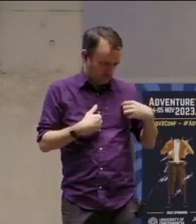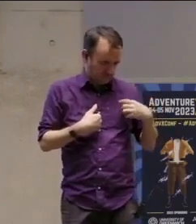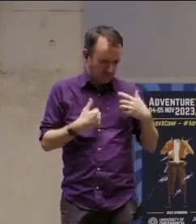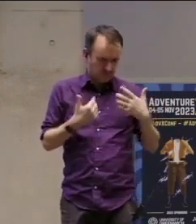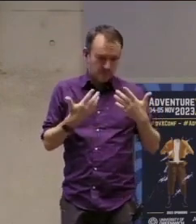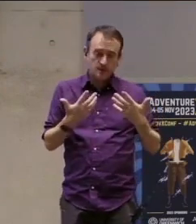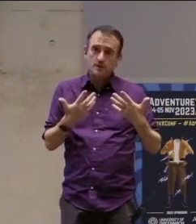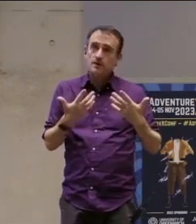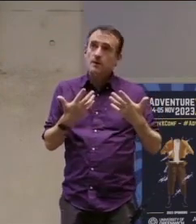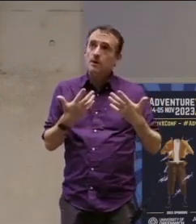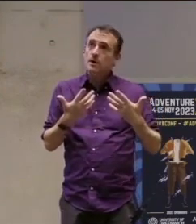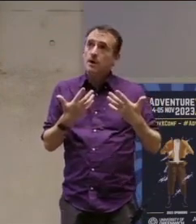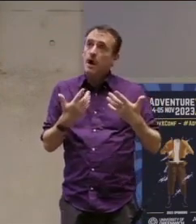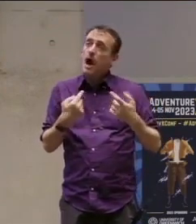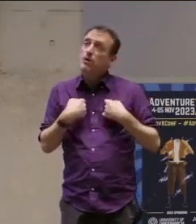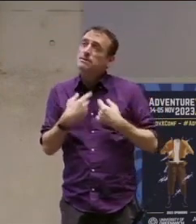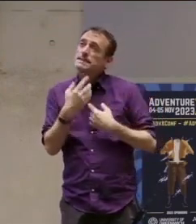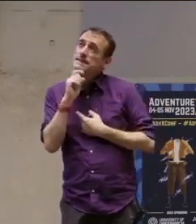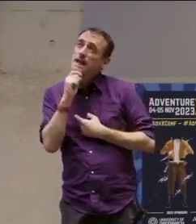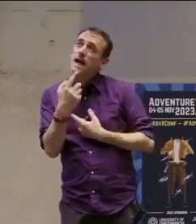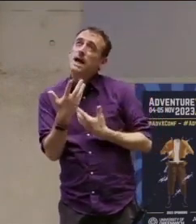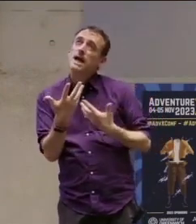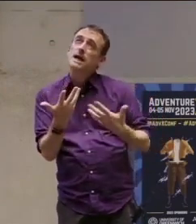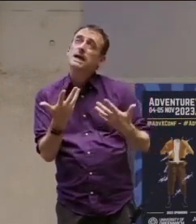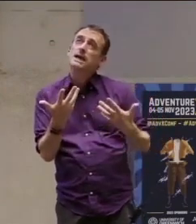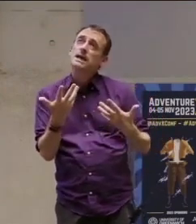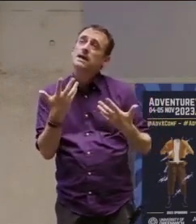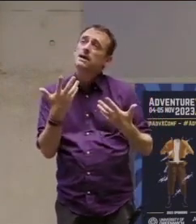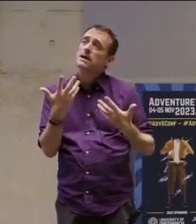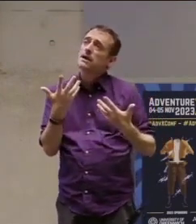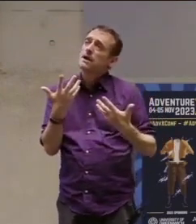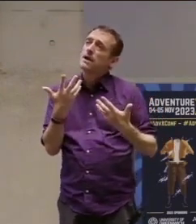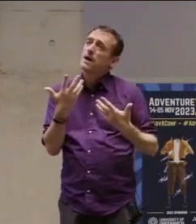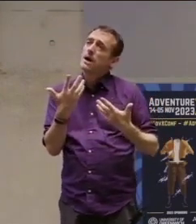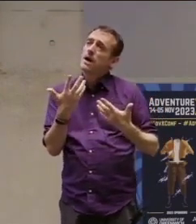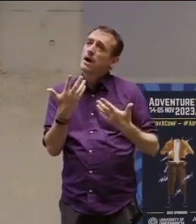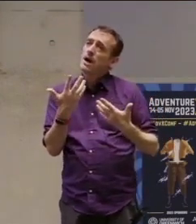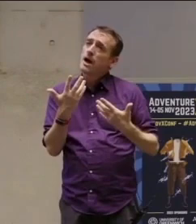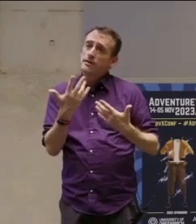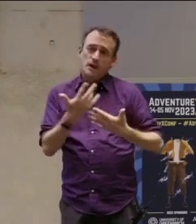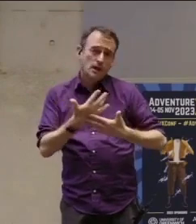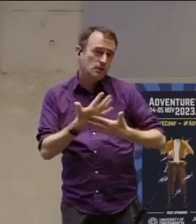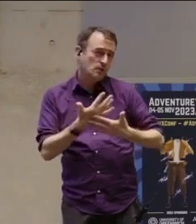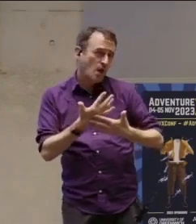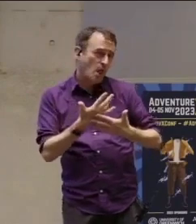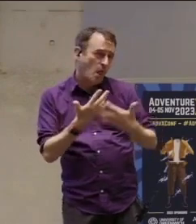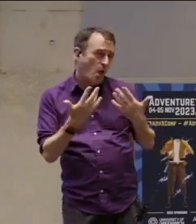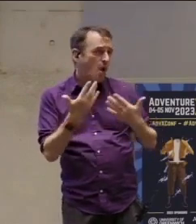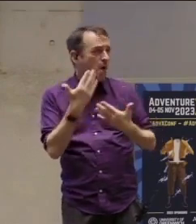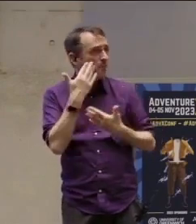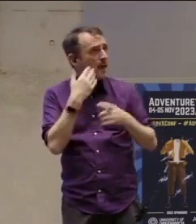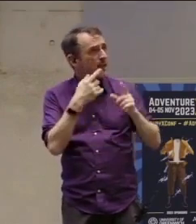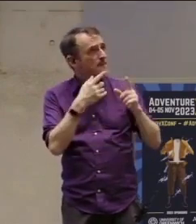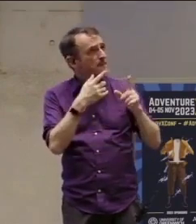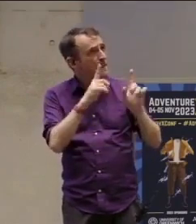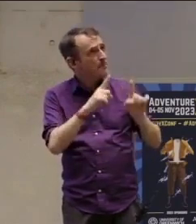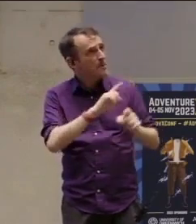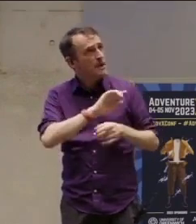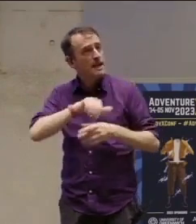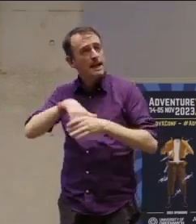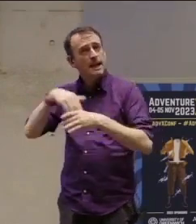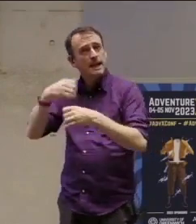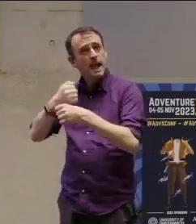haven't seen something like this before. I would say, because there's not even a lot of black people in games, I'll say it's just kind of a bit